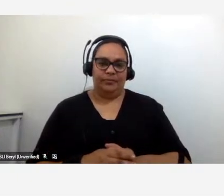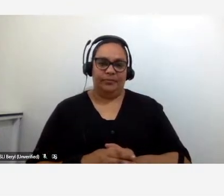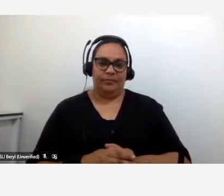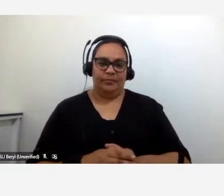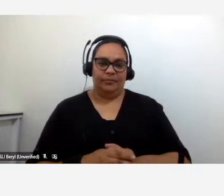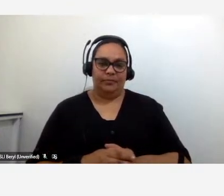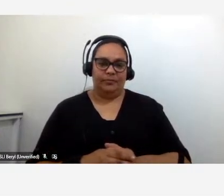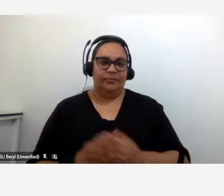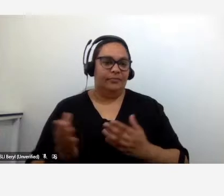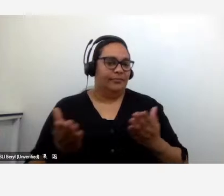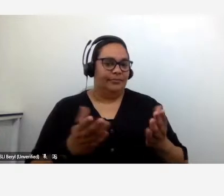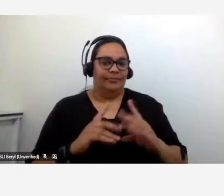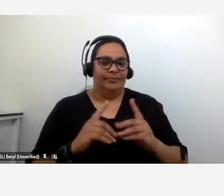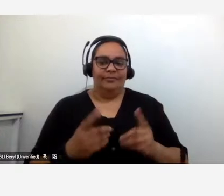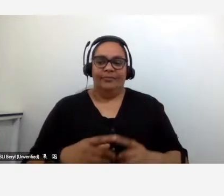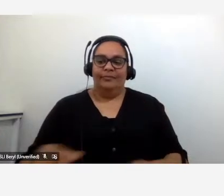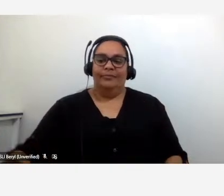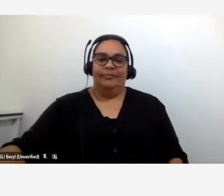Over to you.